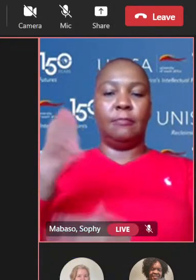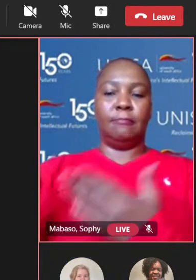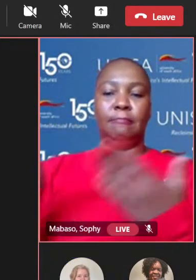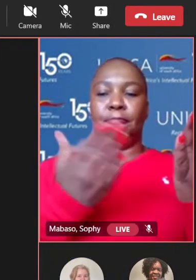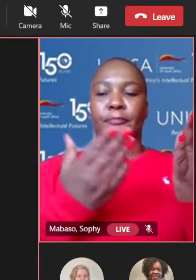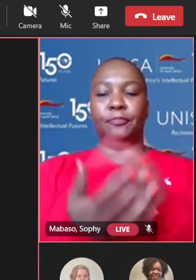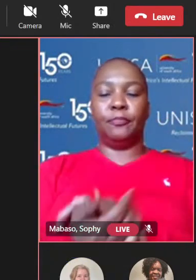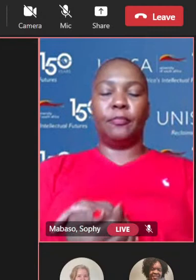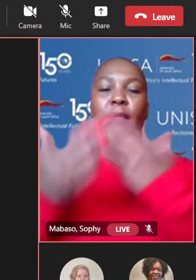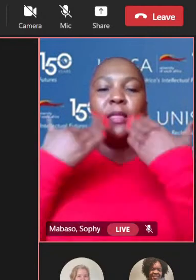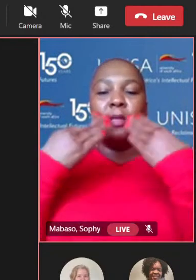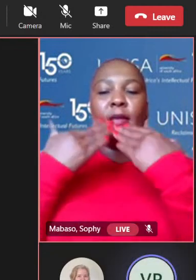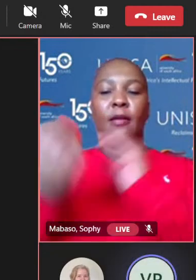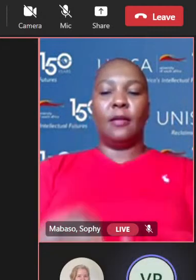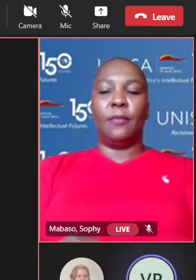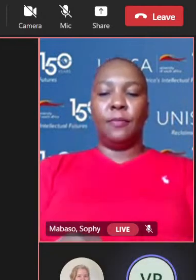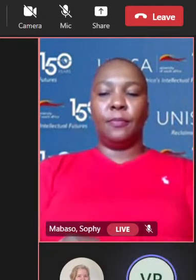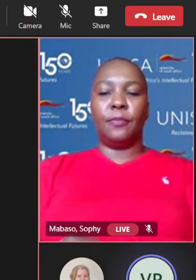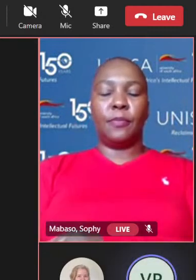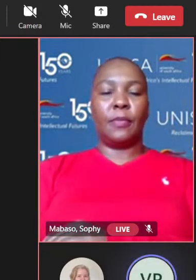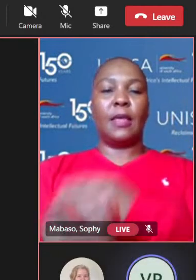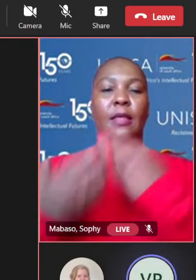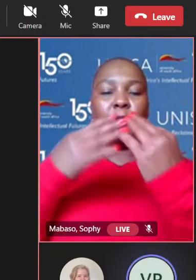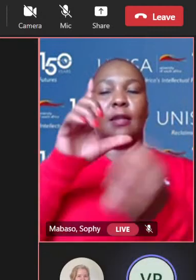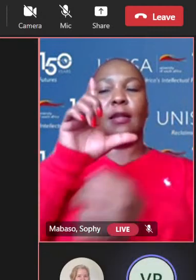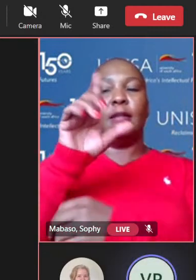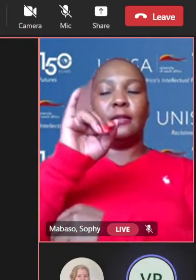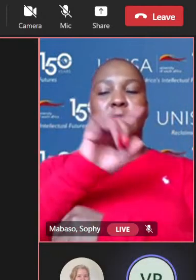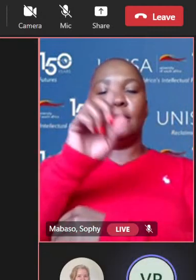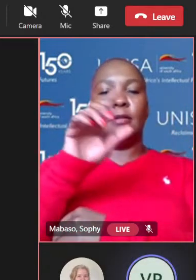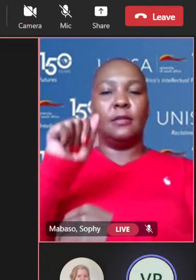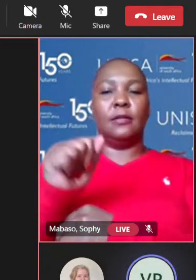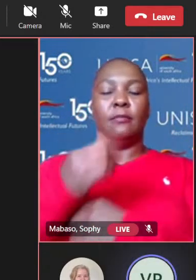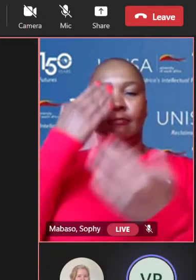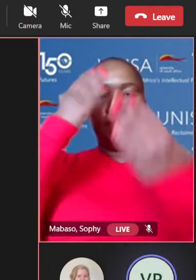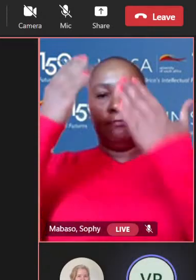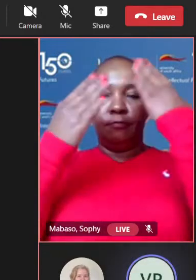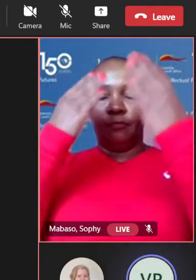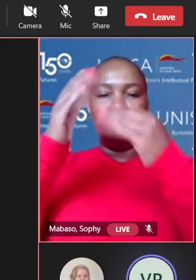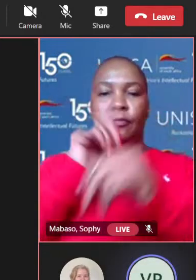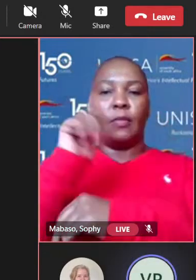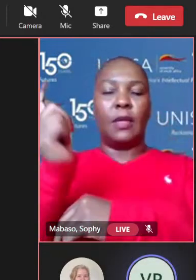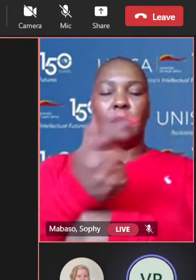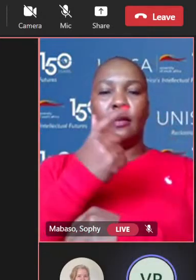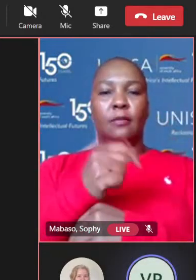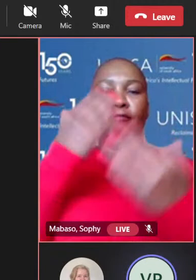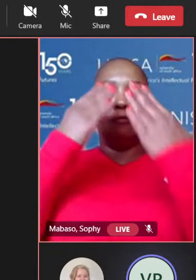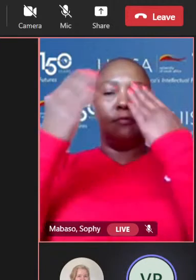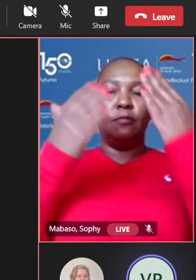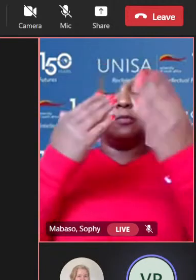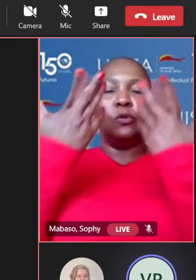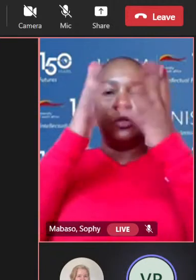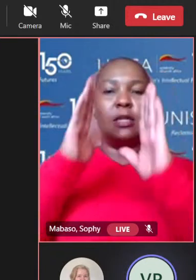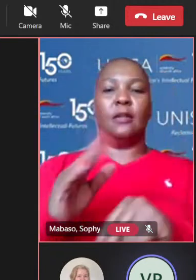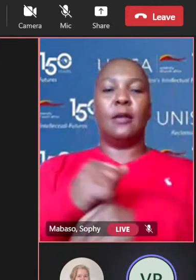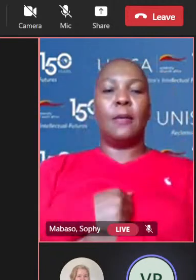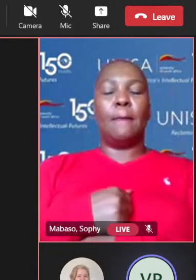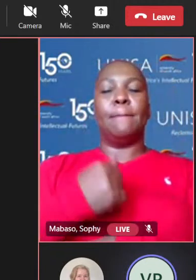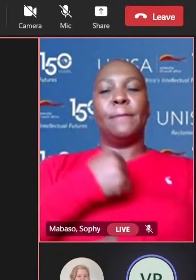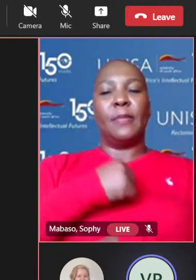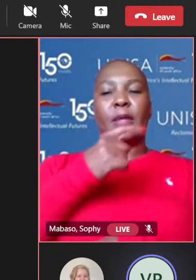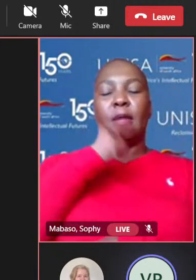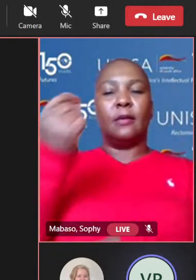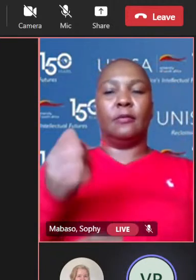Thank you, Lisa, and good afternoon, colleagues, and good afternoon, students. My name, as is said,